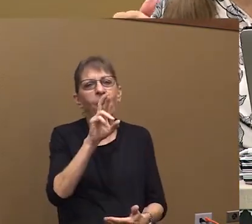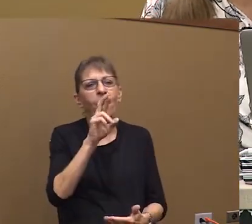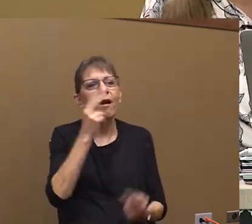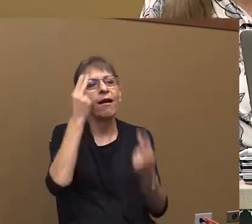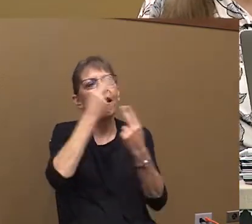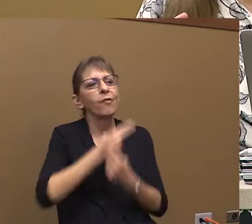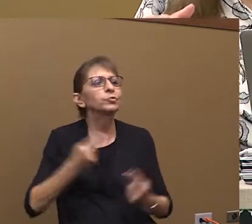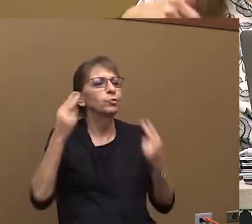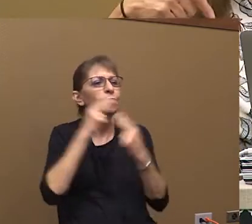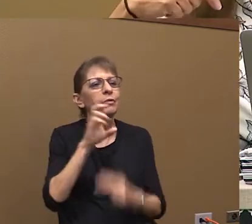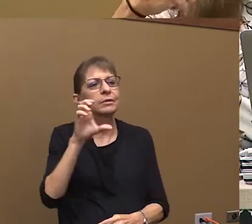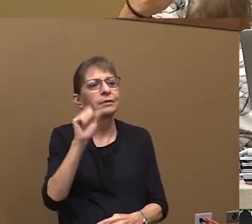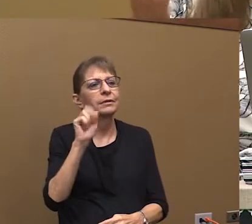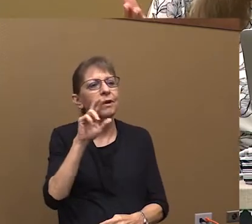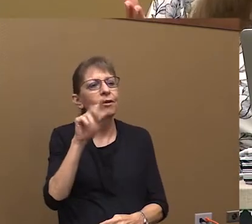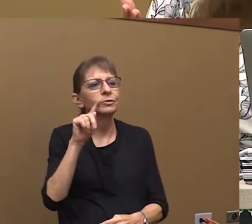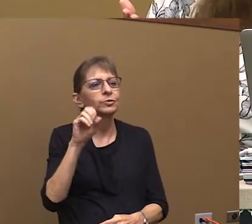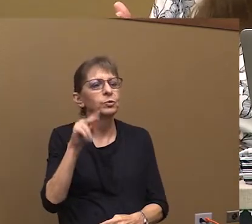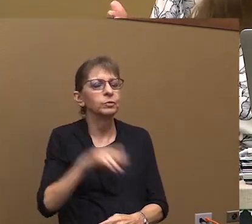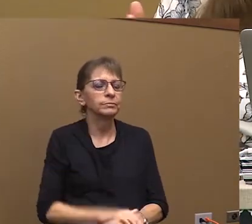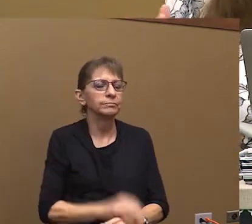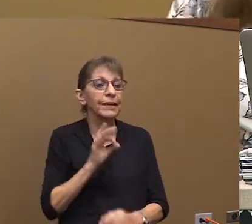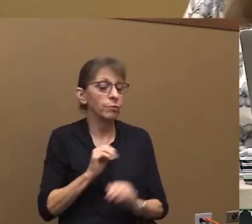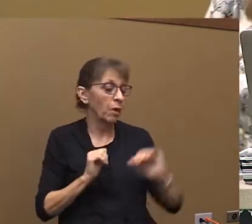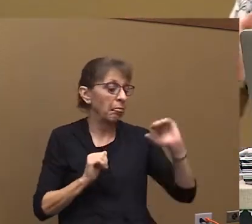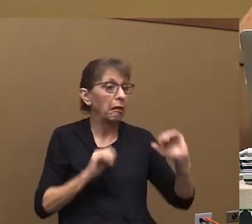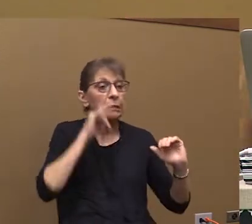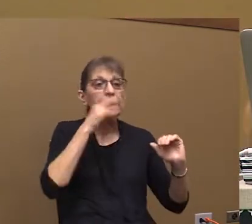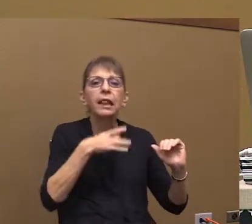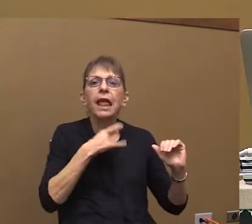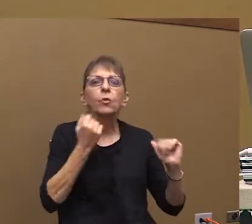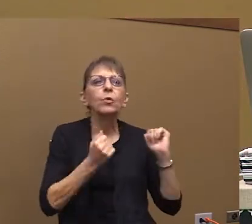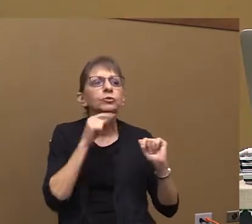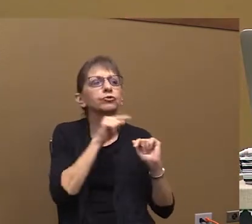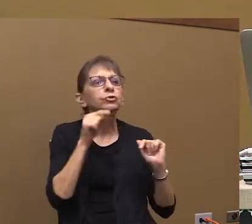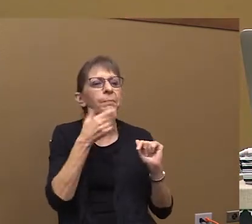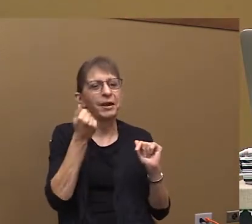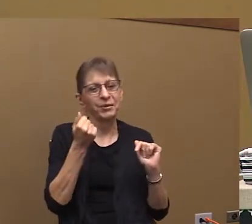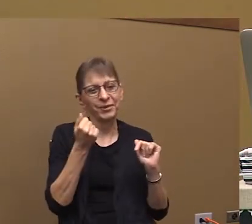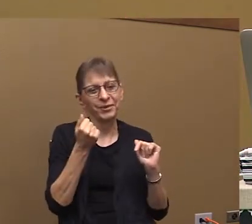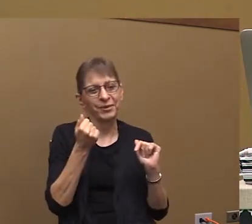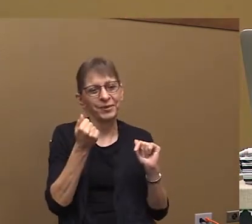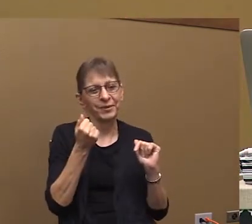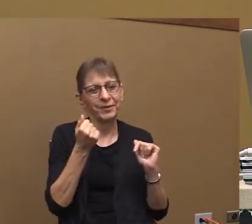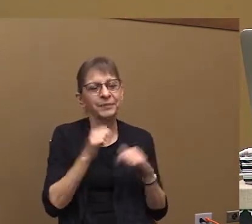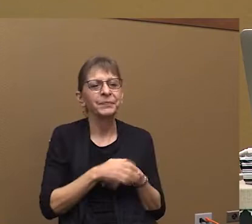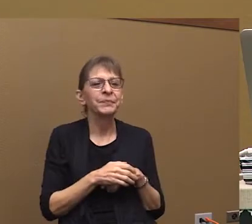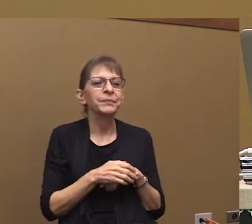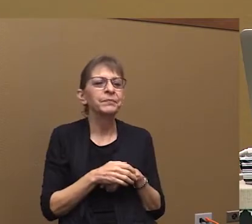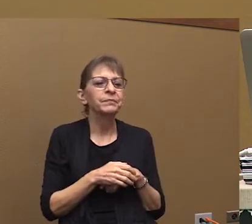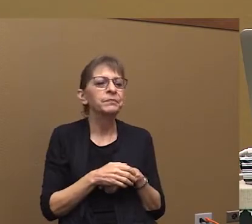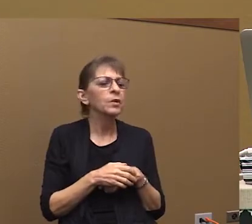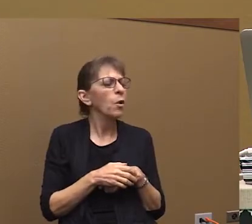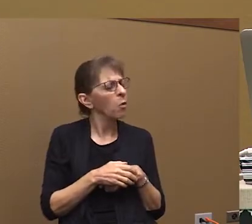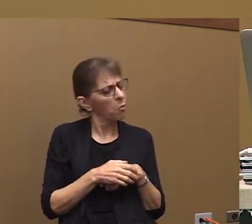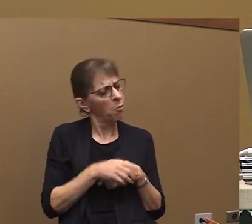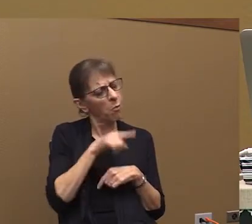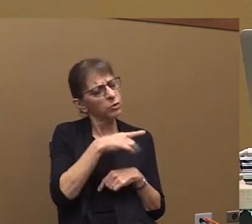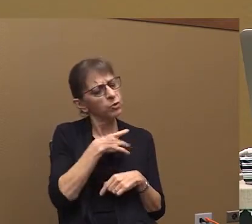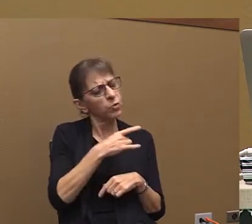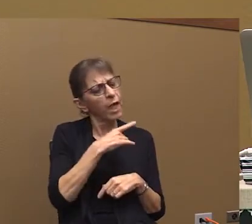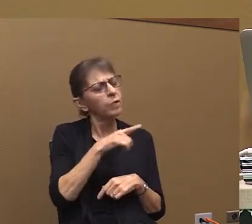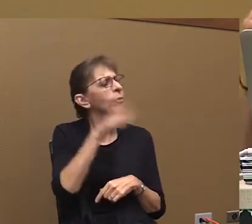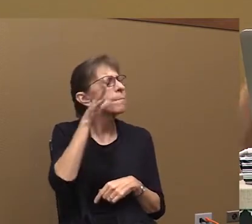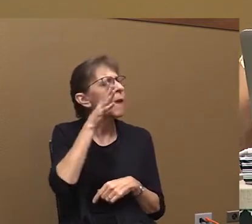would you like scary movies or a cartoon? And what if you're a little